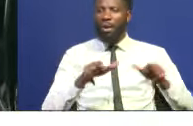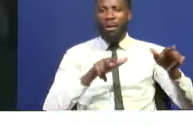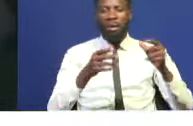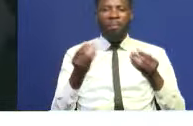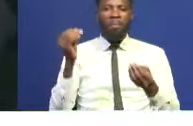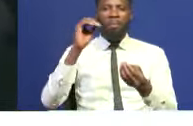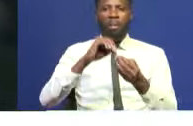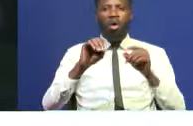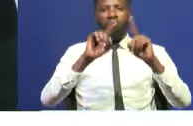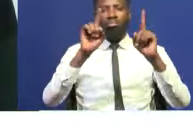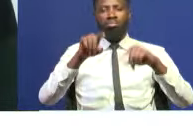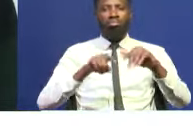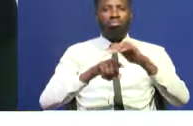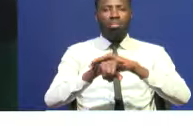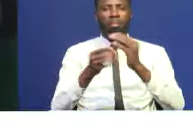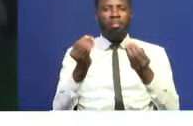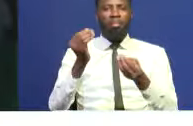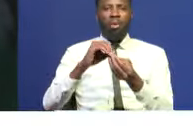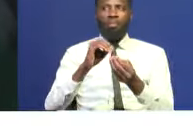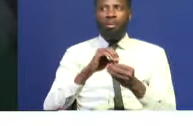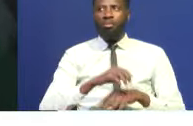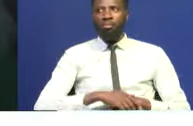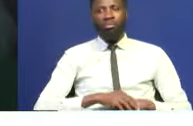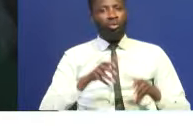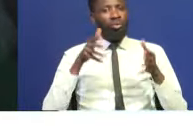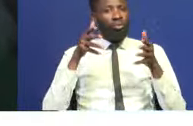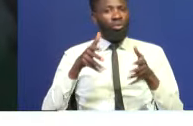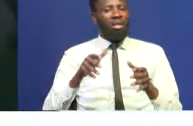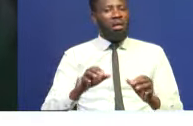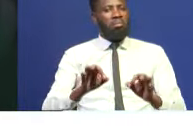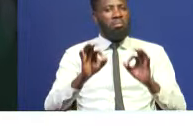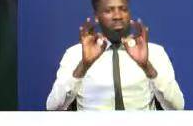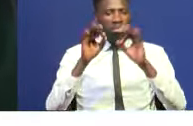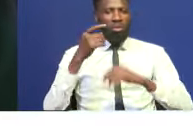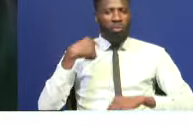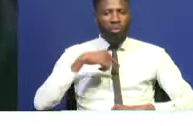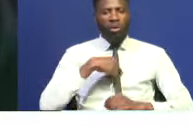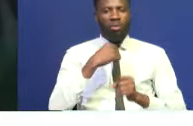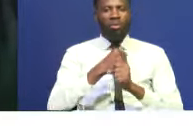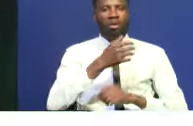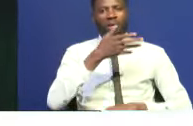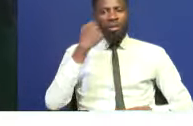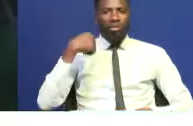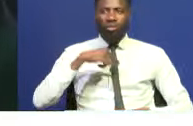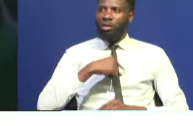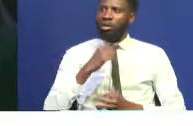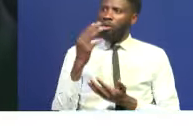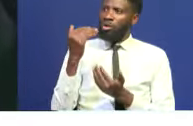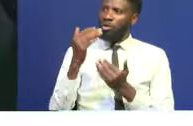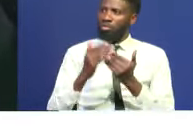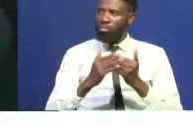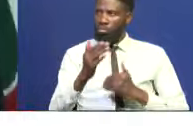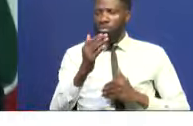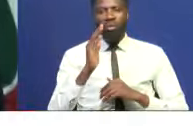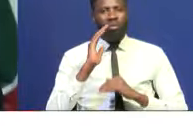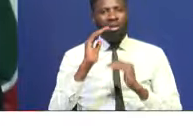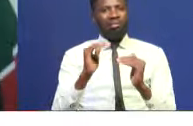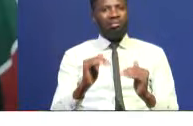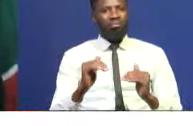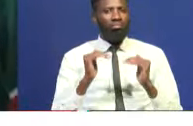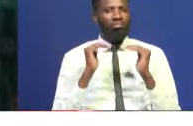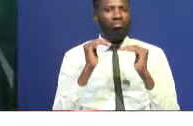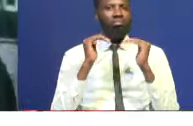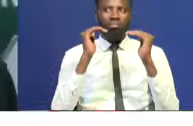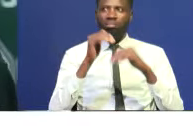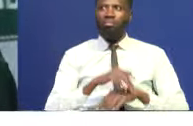as we. And the game today was fantastic. We did our best, and we hope to go far beyond this. It means a